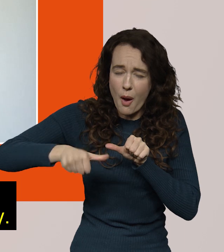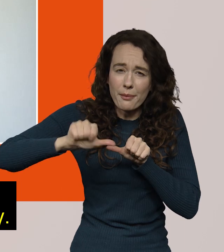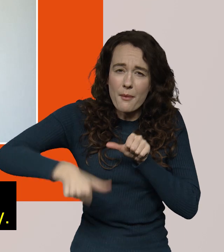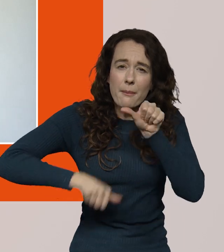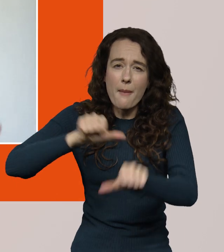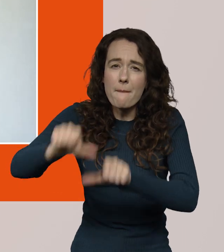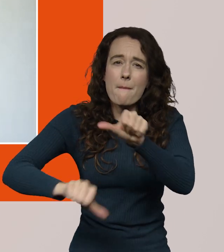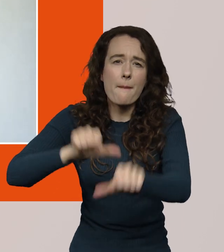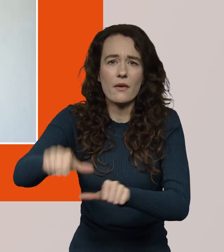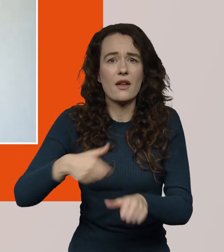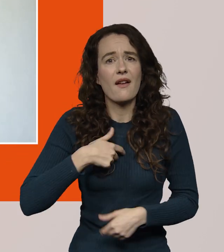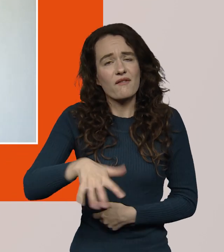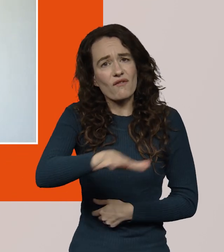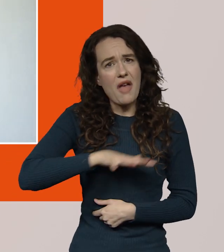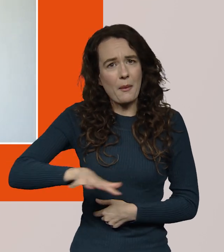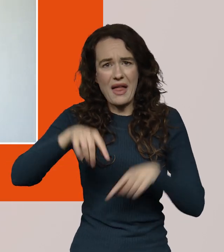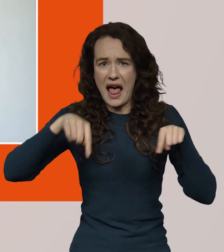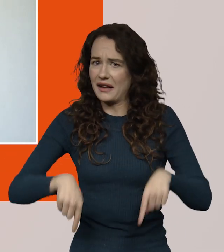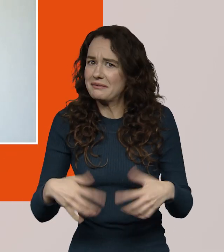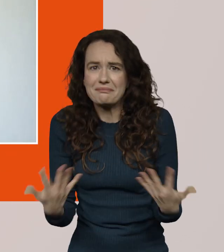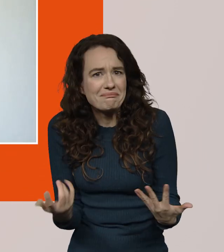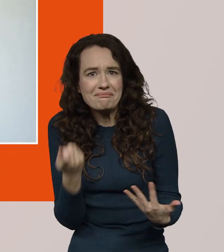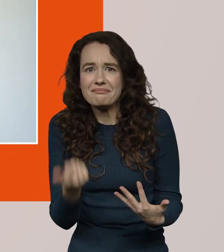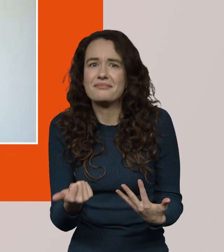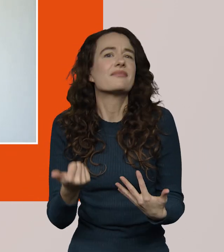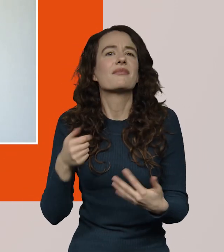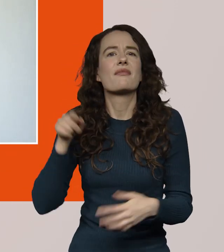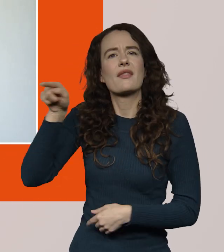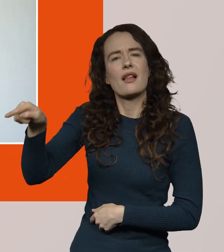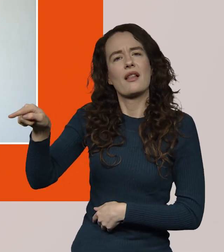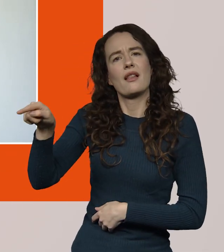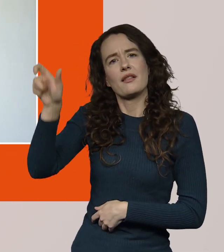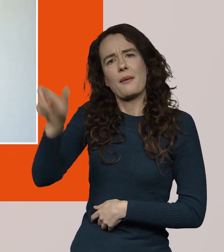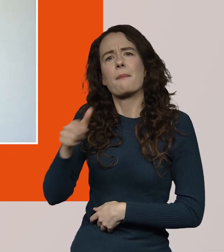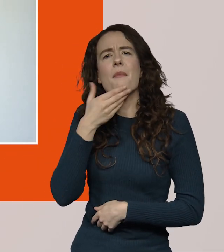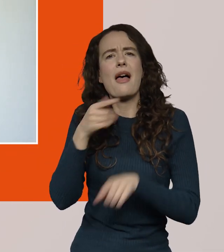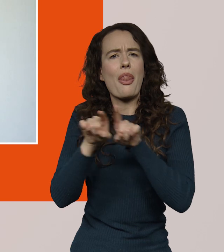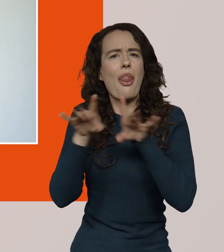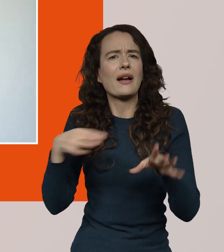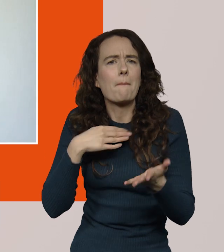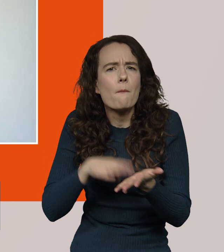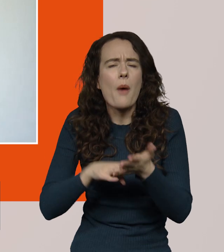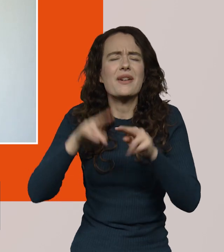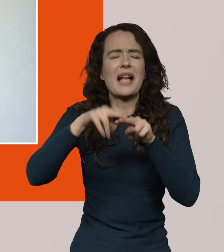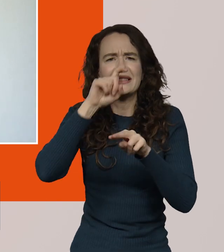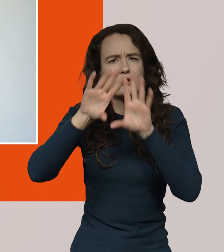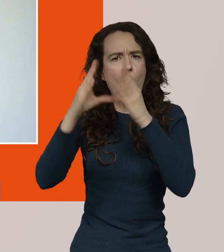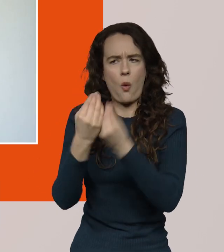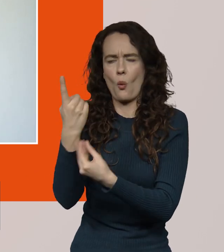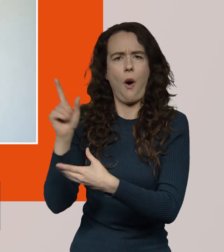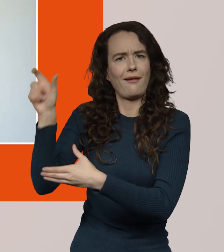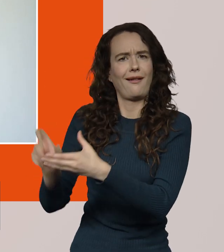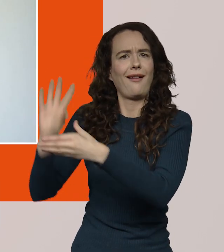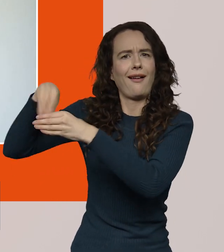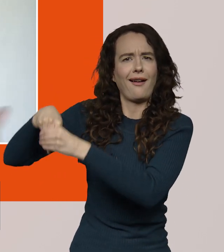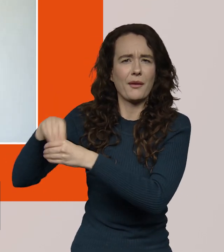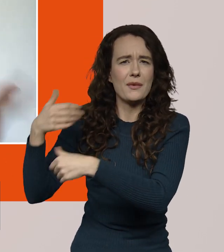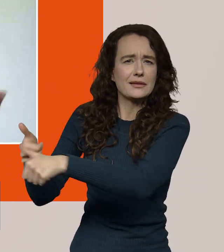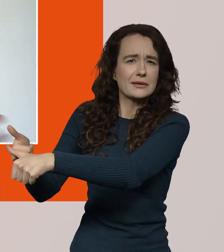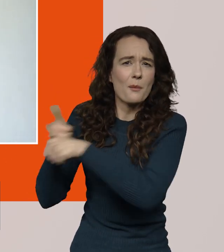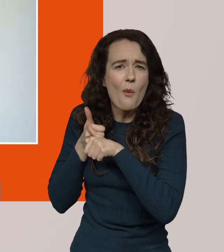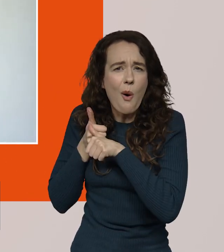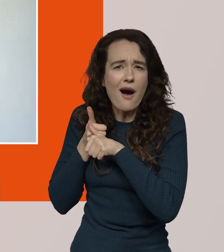out of the Harry Potter series. I think you touched on some really interesting stuff there, Ella Kate, because your